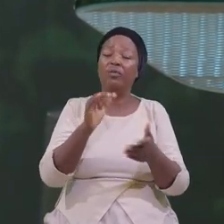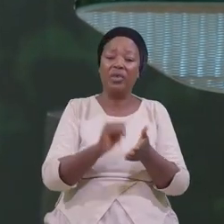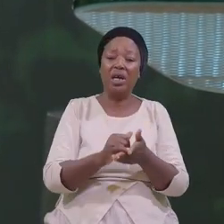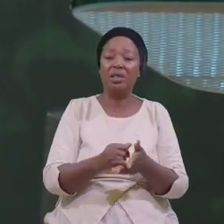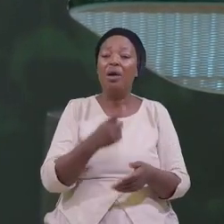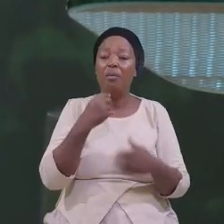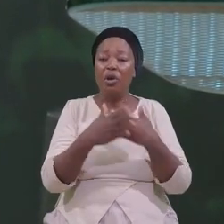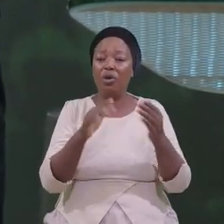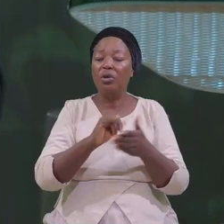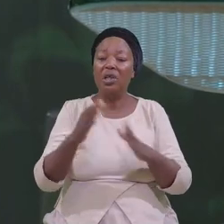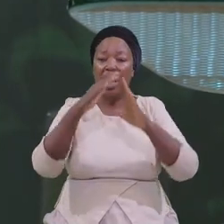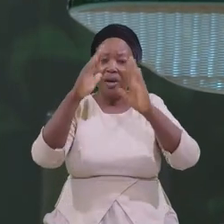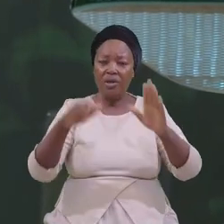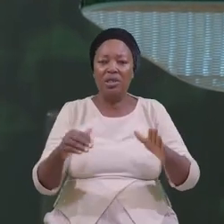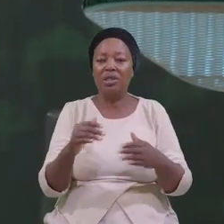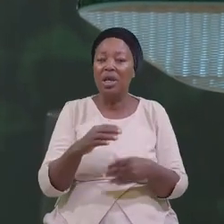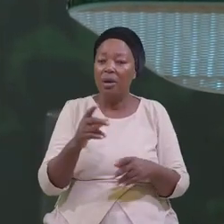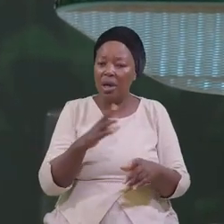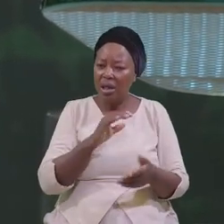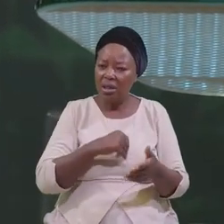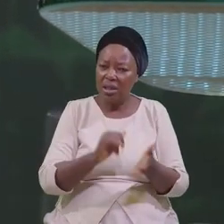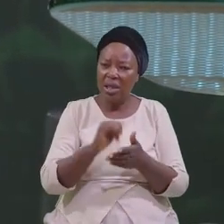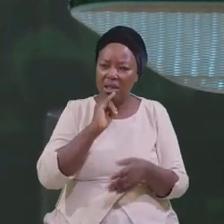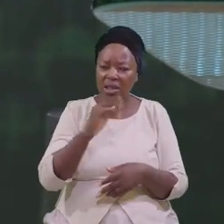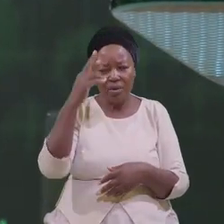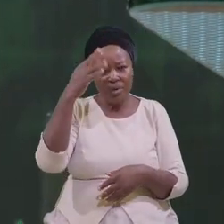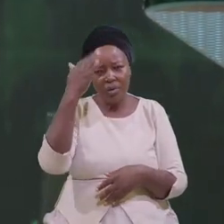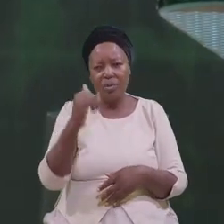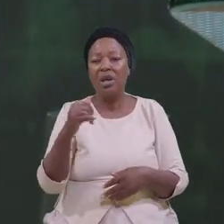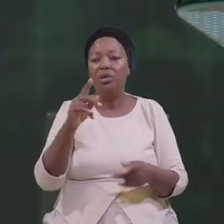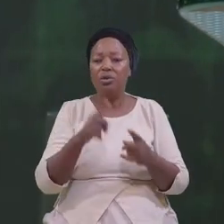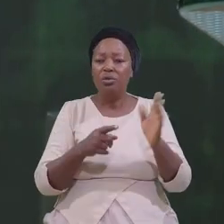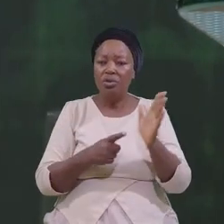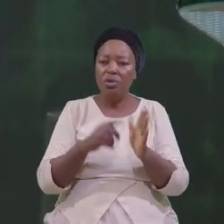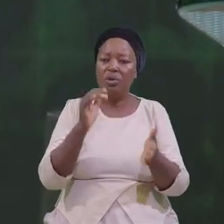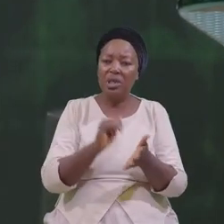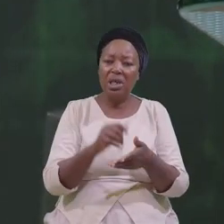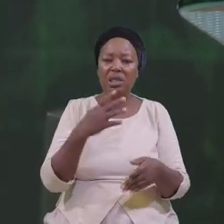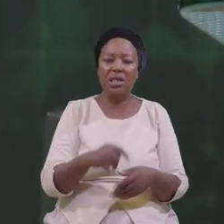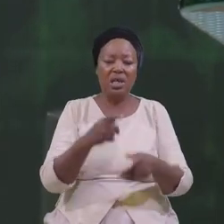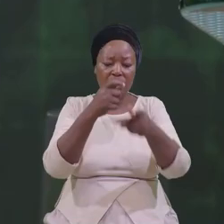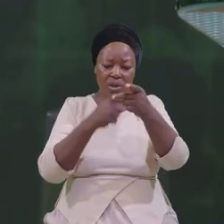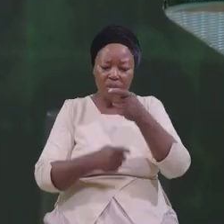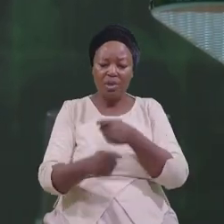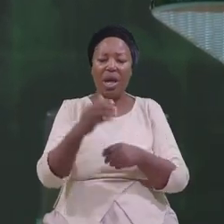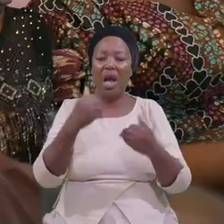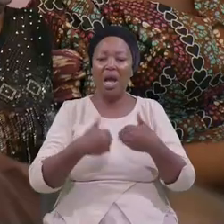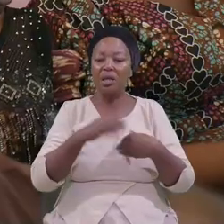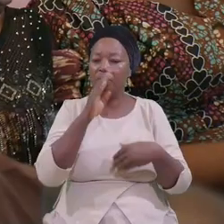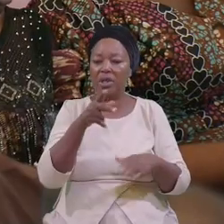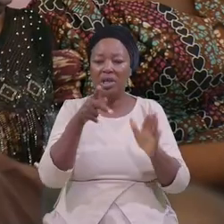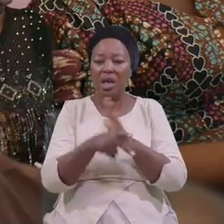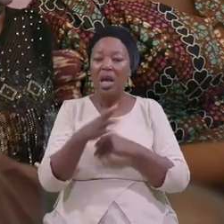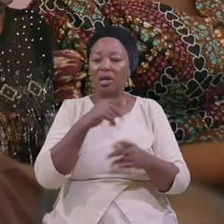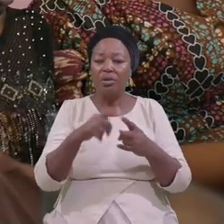houses, on the lintels of their houses. That reason why, to show that a substitute had been killed, and to show that